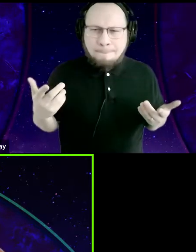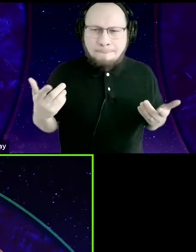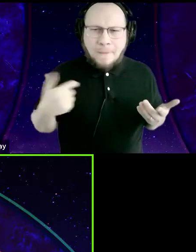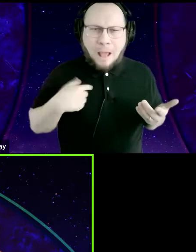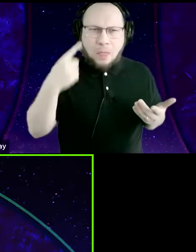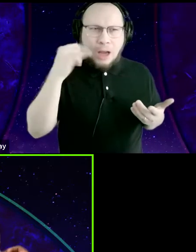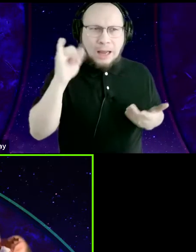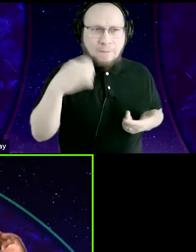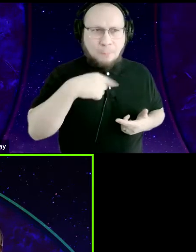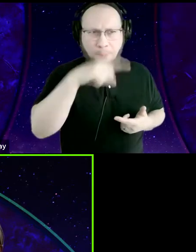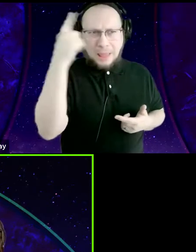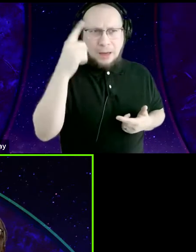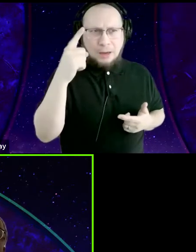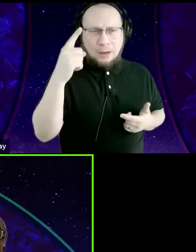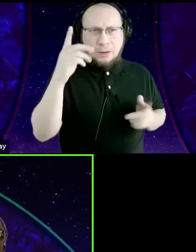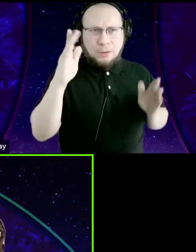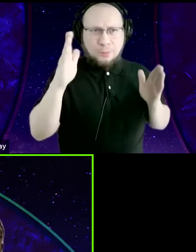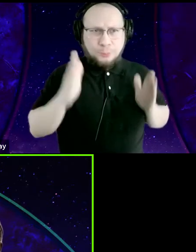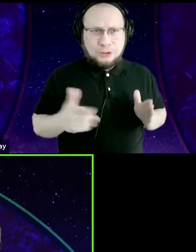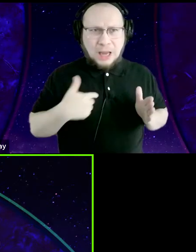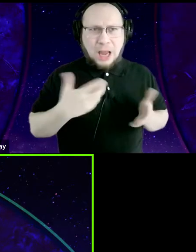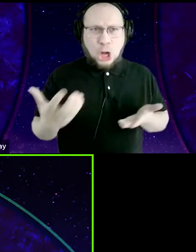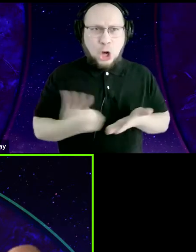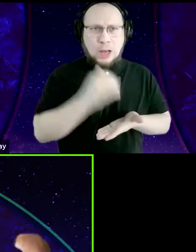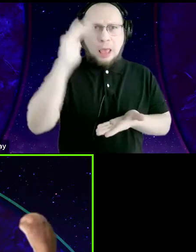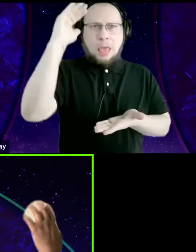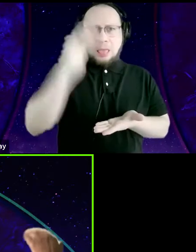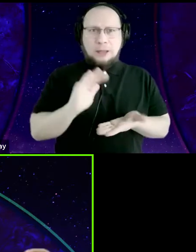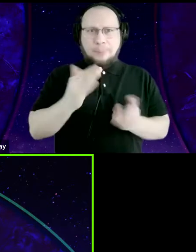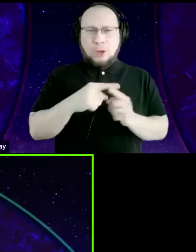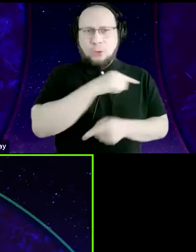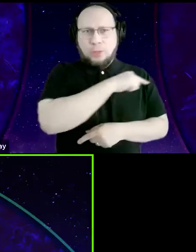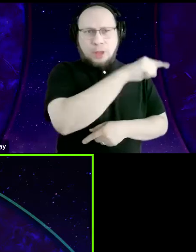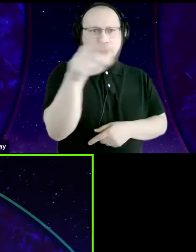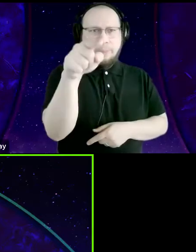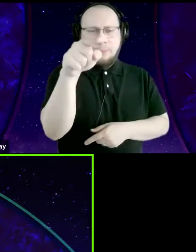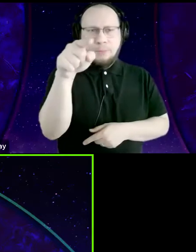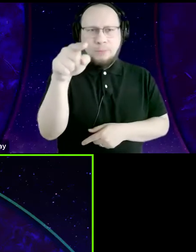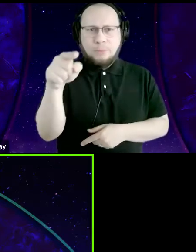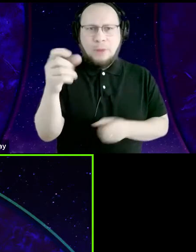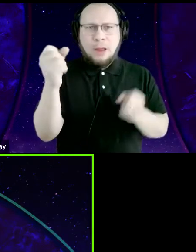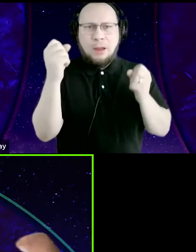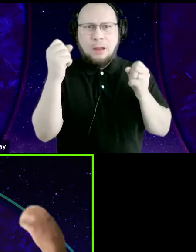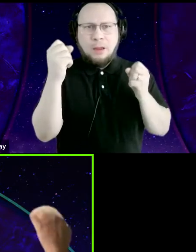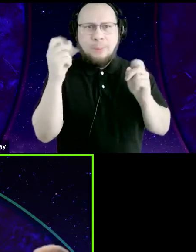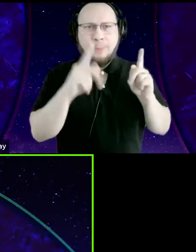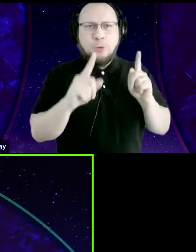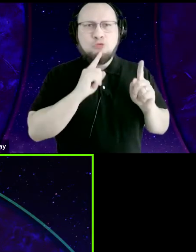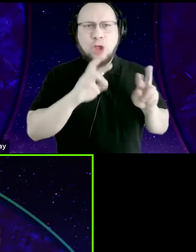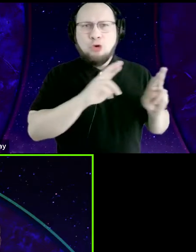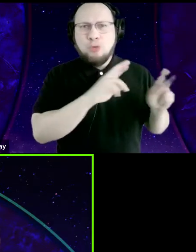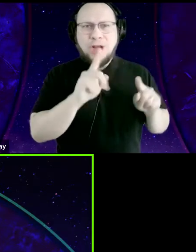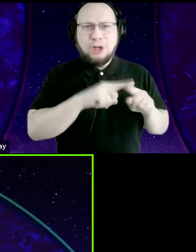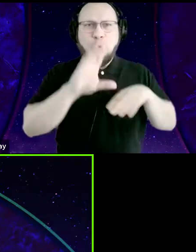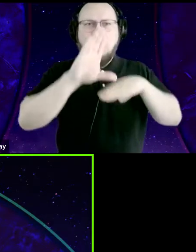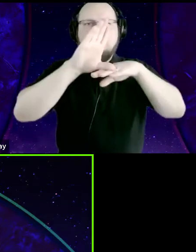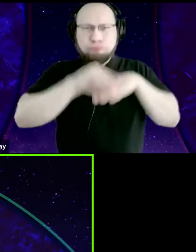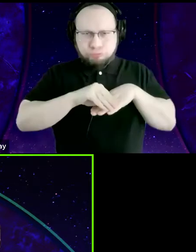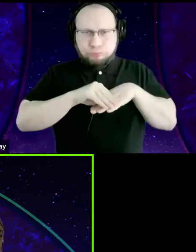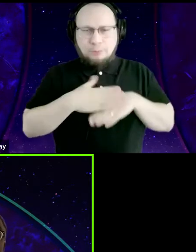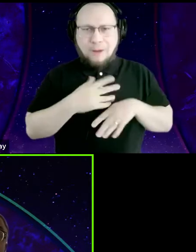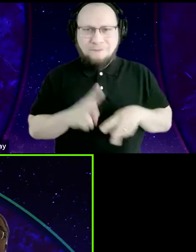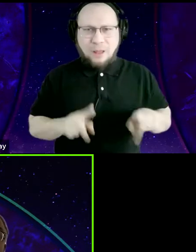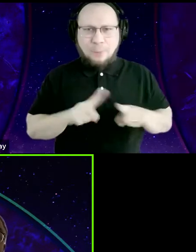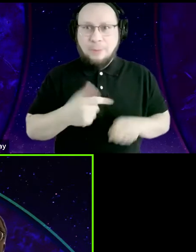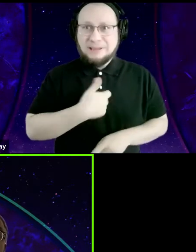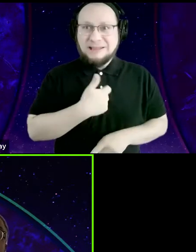As a Black person, I get so much less money than other people. People are so willing to devalue me. Plus, I have been devalued my whole life. It